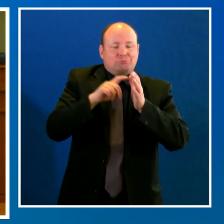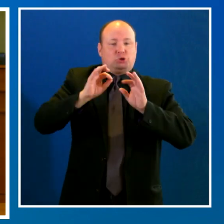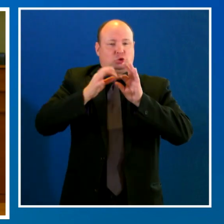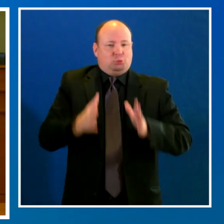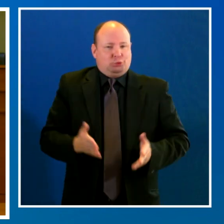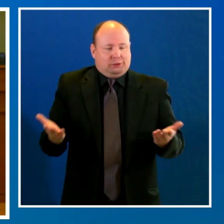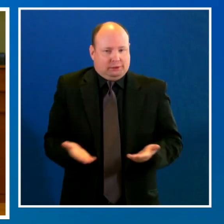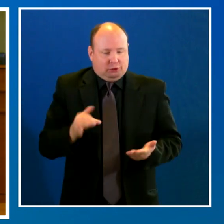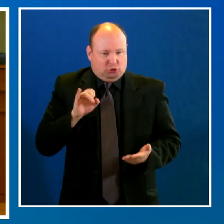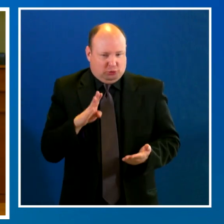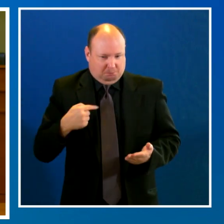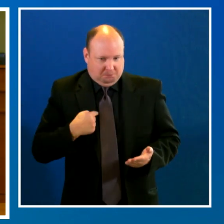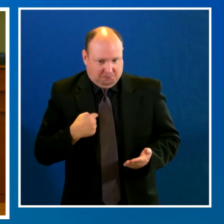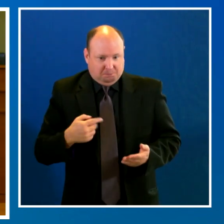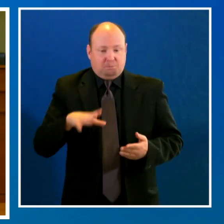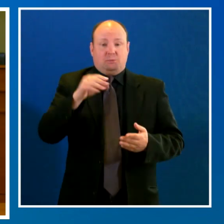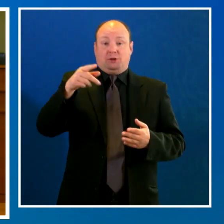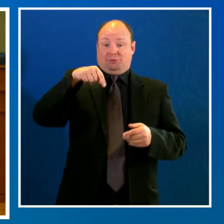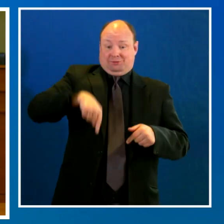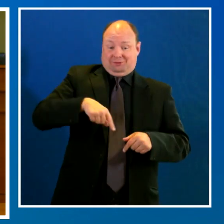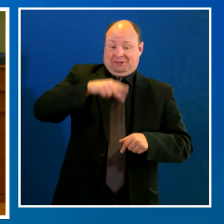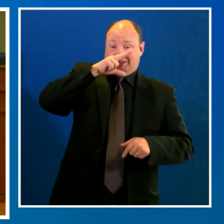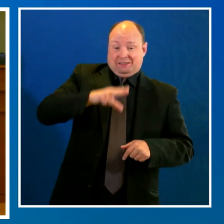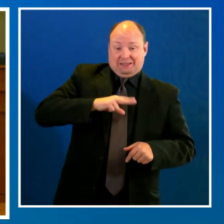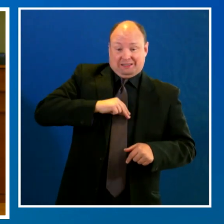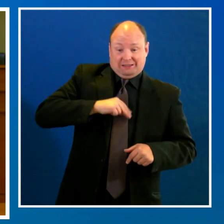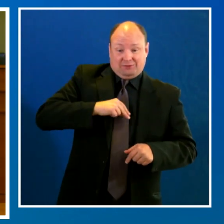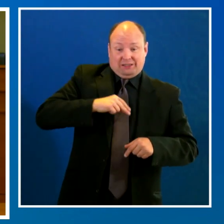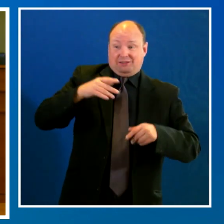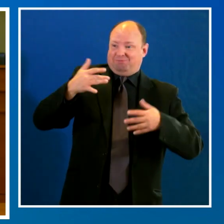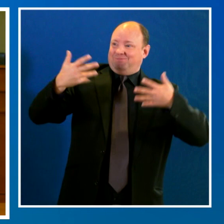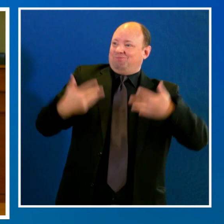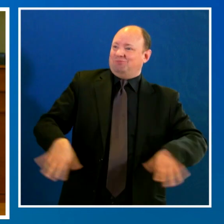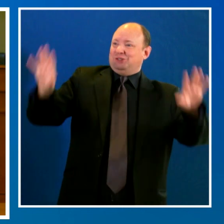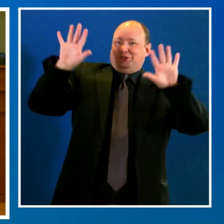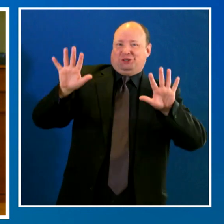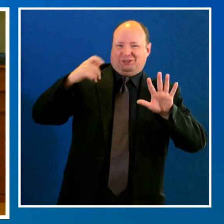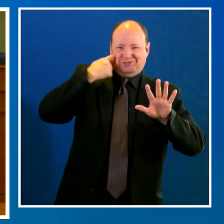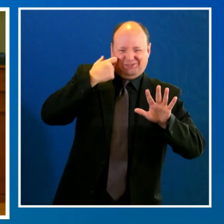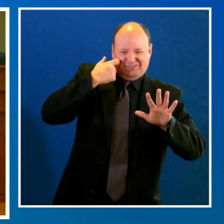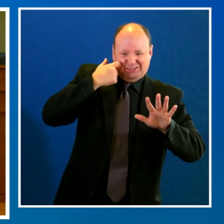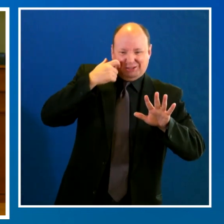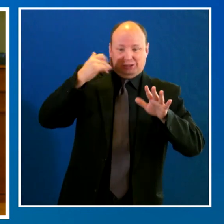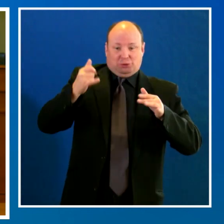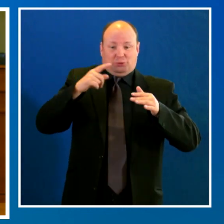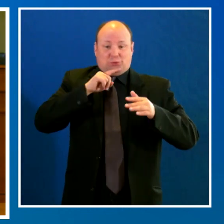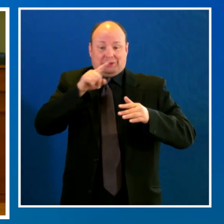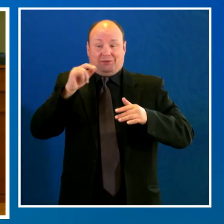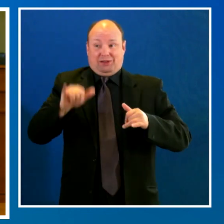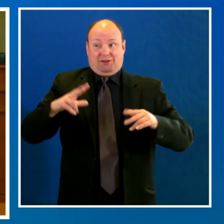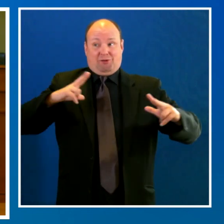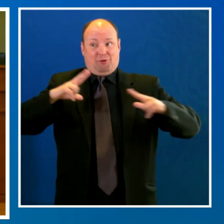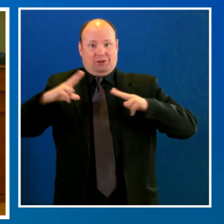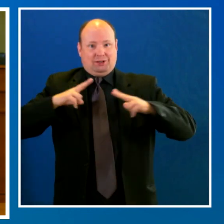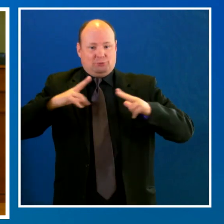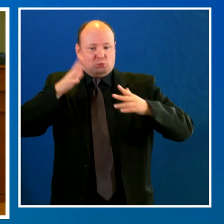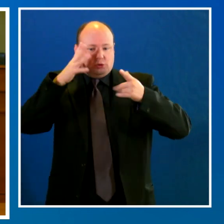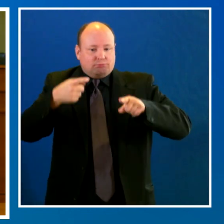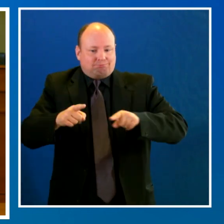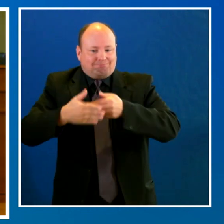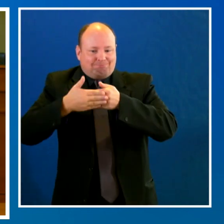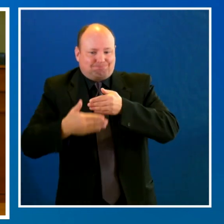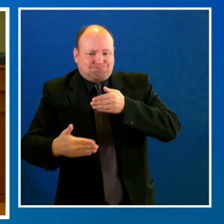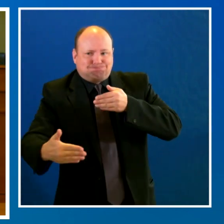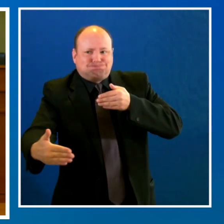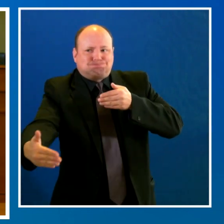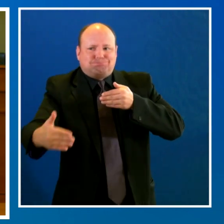several more weeks of the holiday season ahead of us, it's vital that we not let our guard down when it comes to protecting